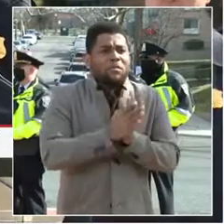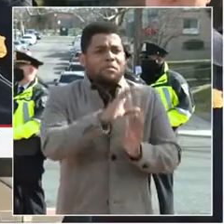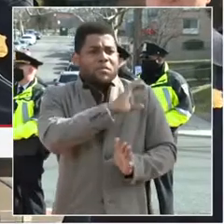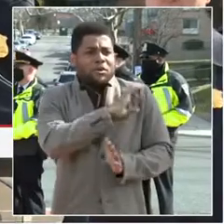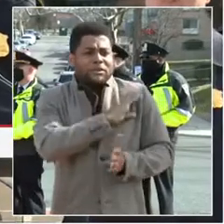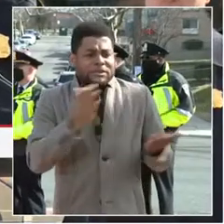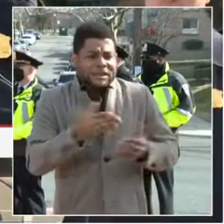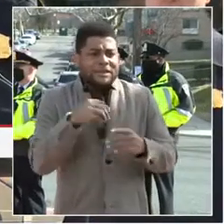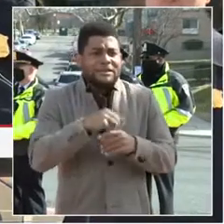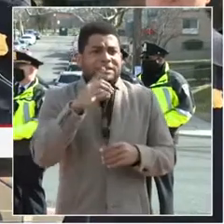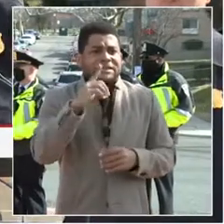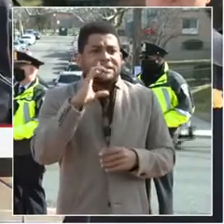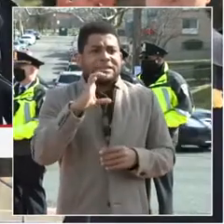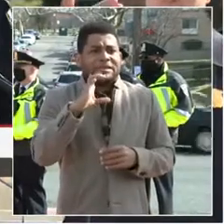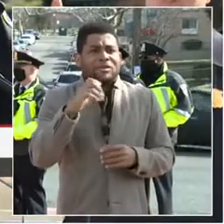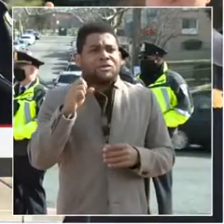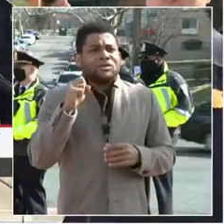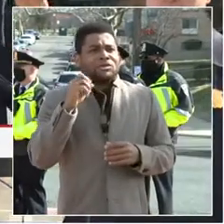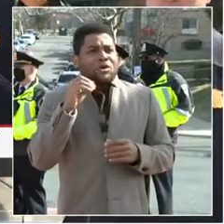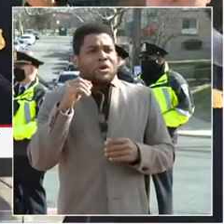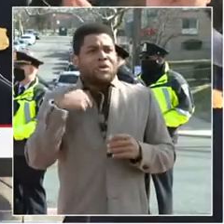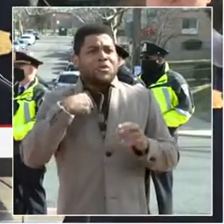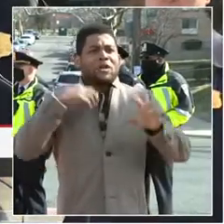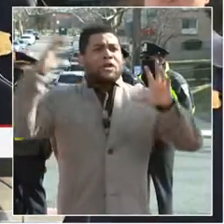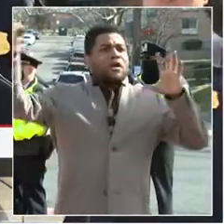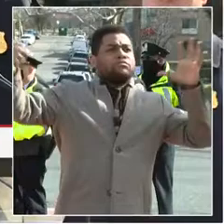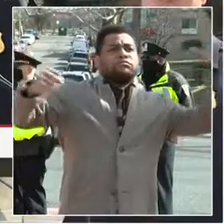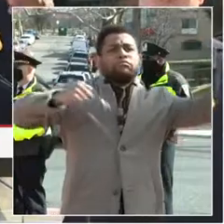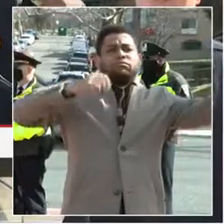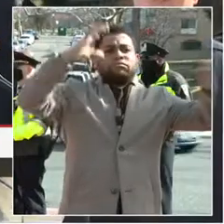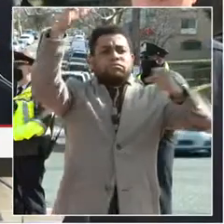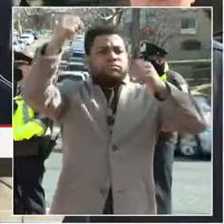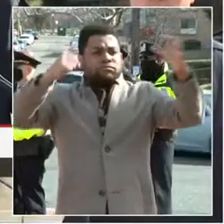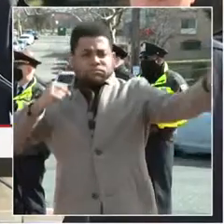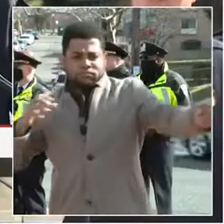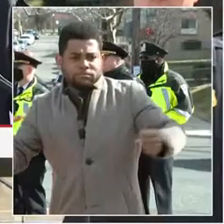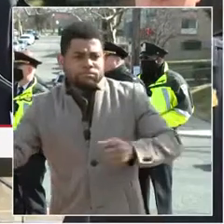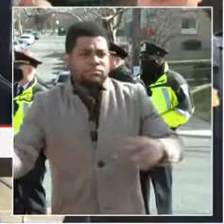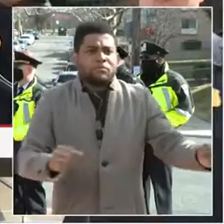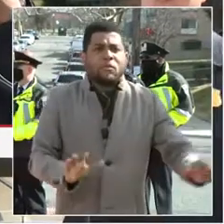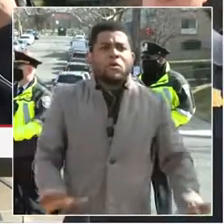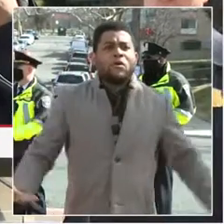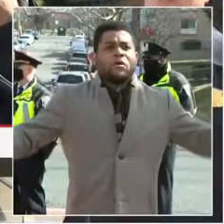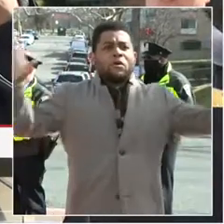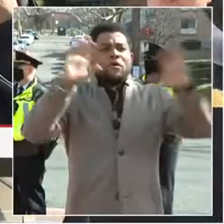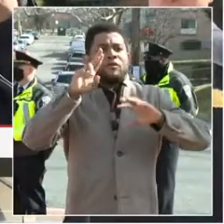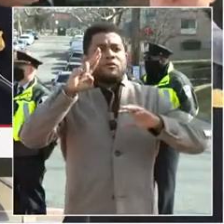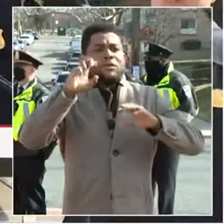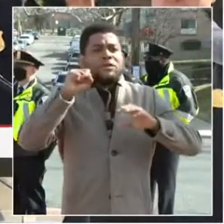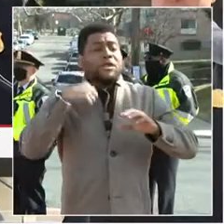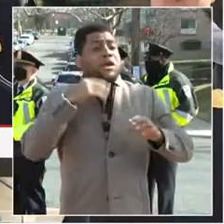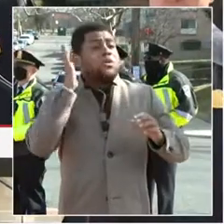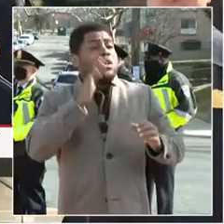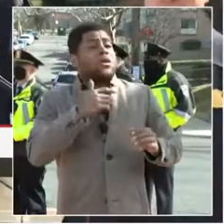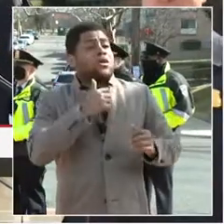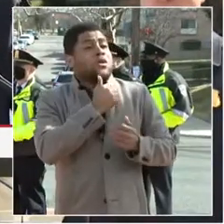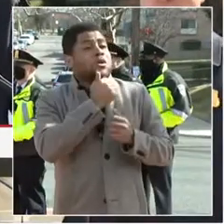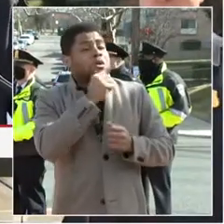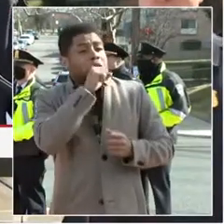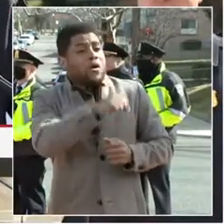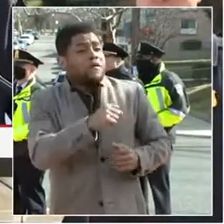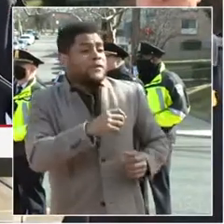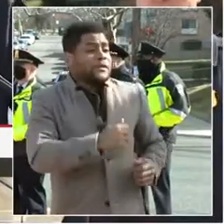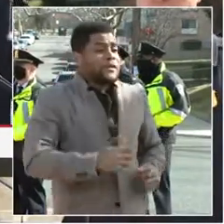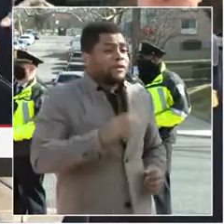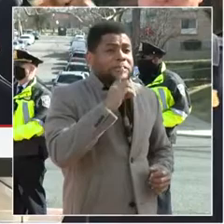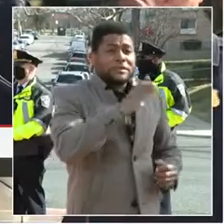We recruit far and wide. I love to have DC residents who want to be police officers. I'm one of them. We have a robust police